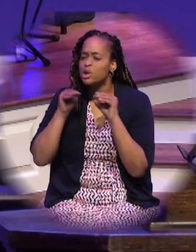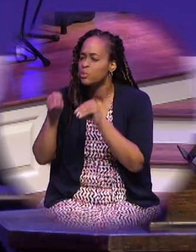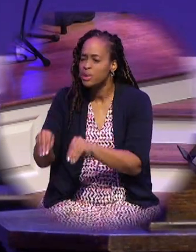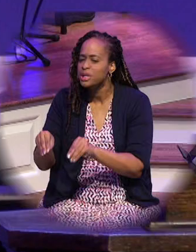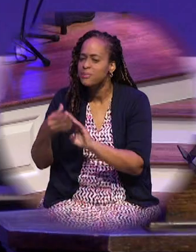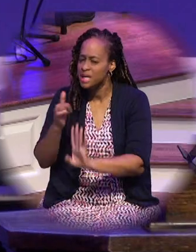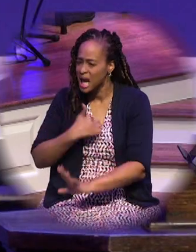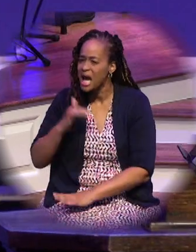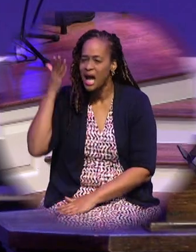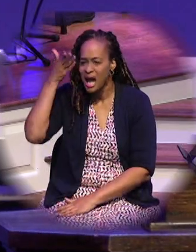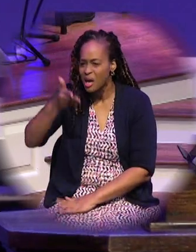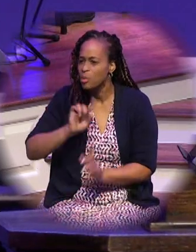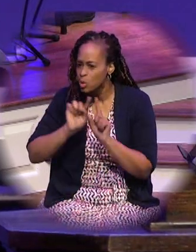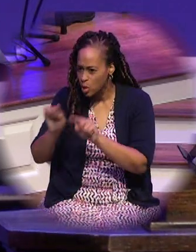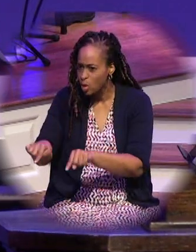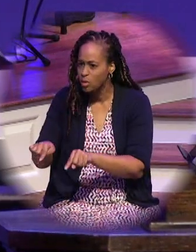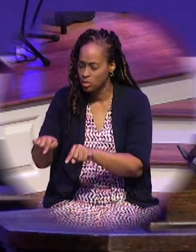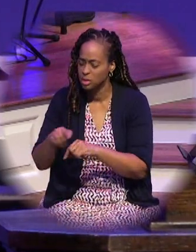and I will get him.